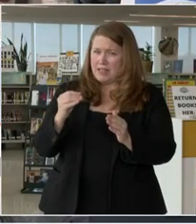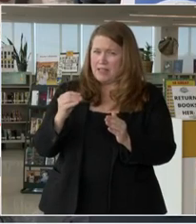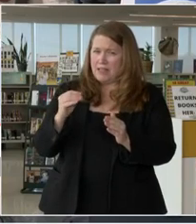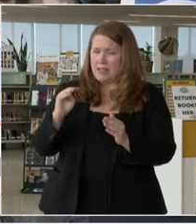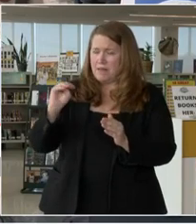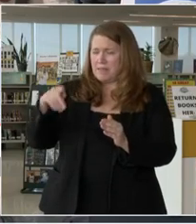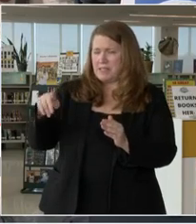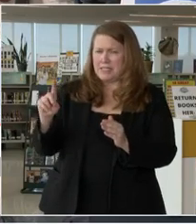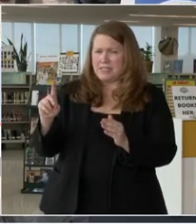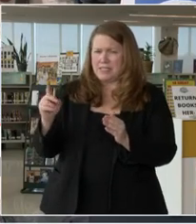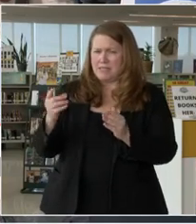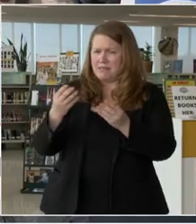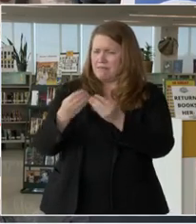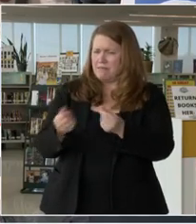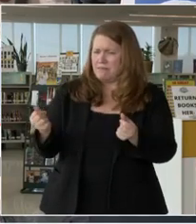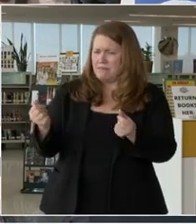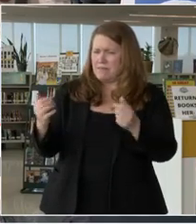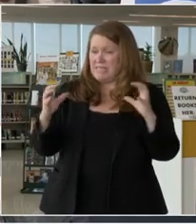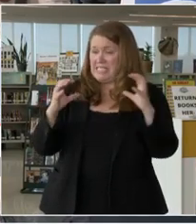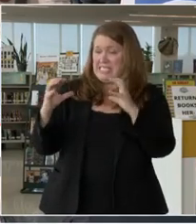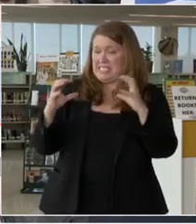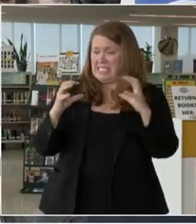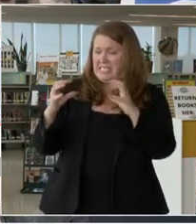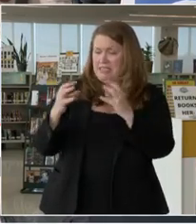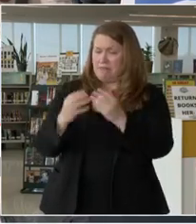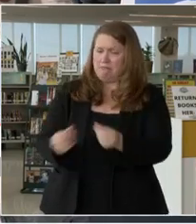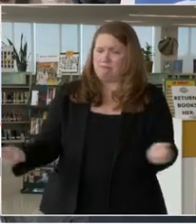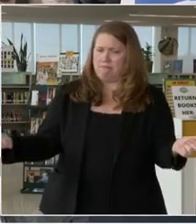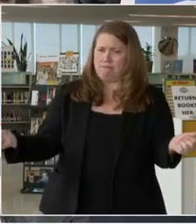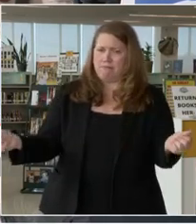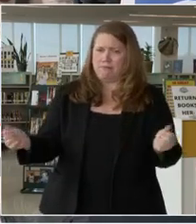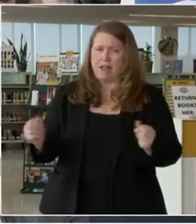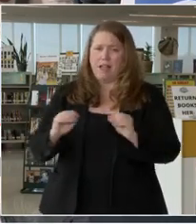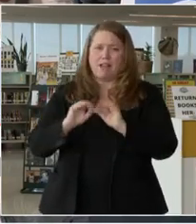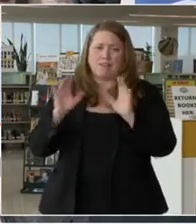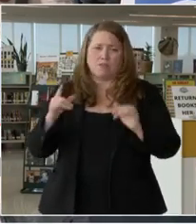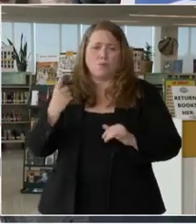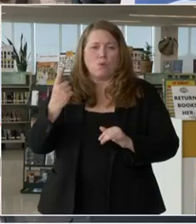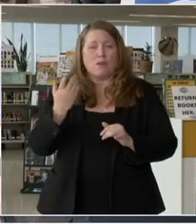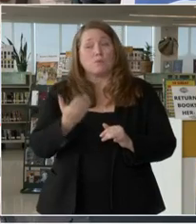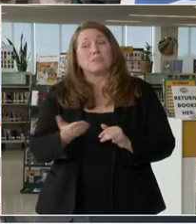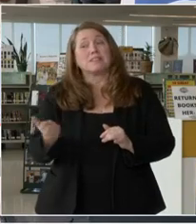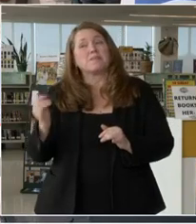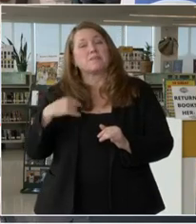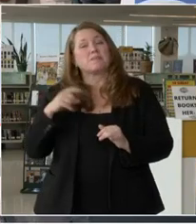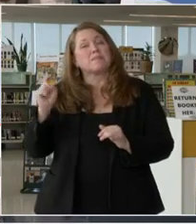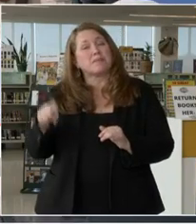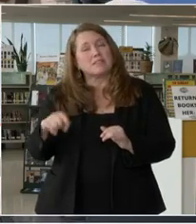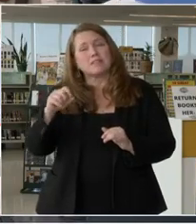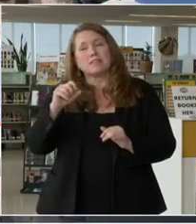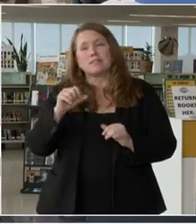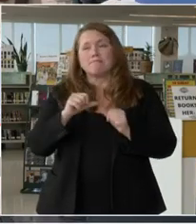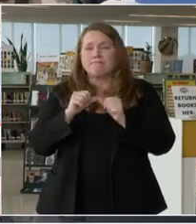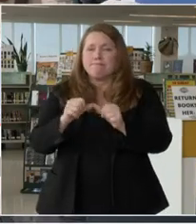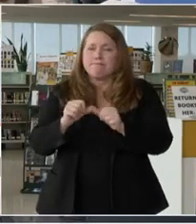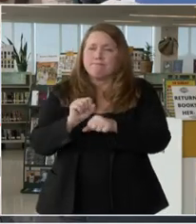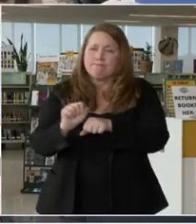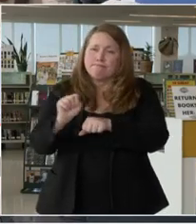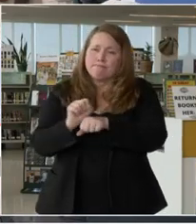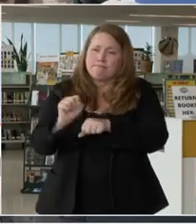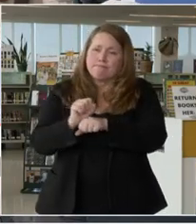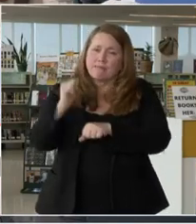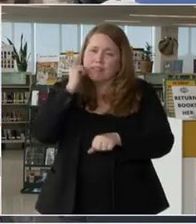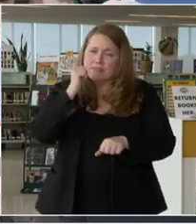you for that question, Mark. That obviously is one of the things that we work at every single day. In addition